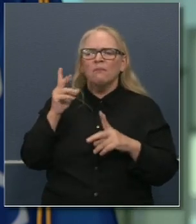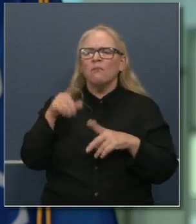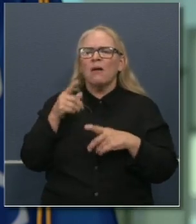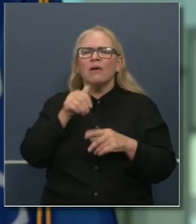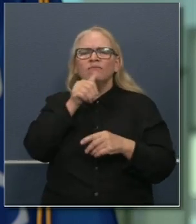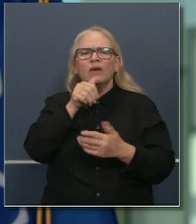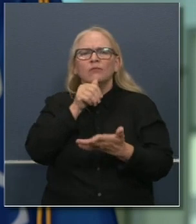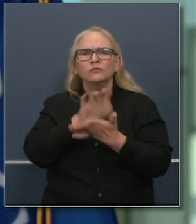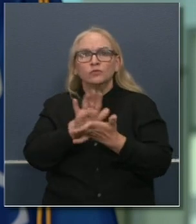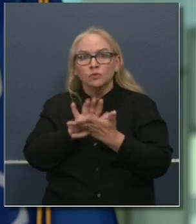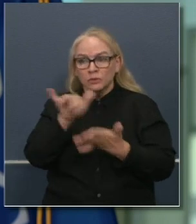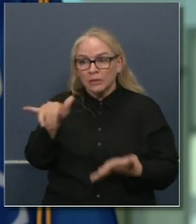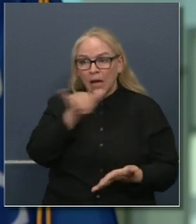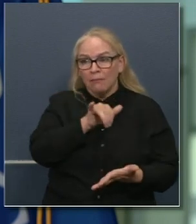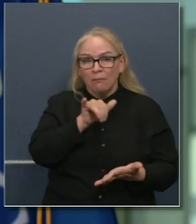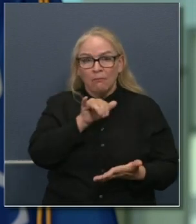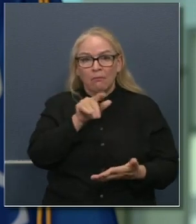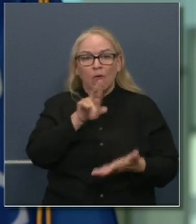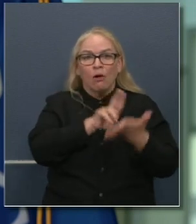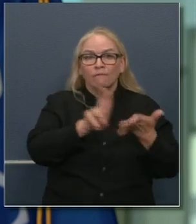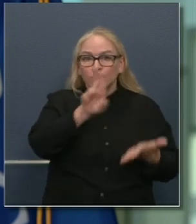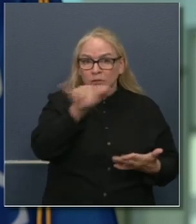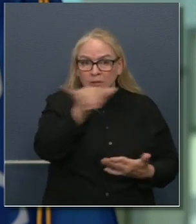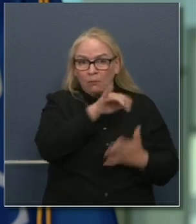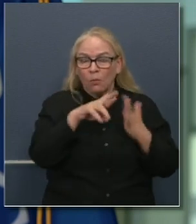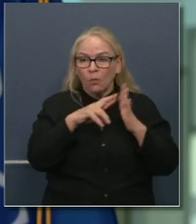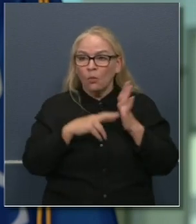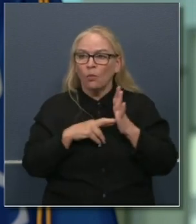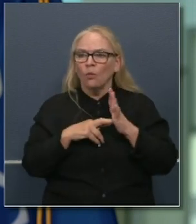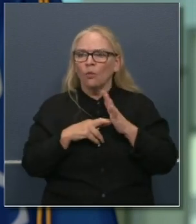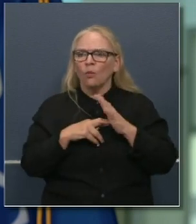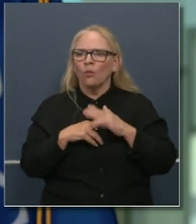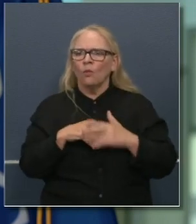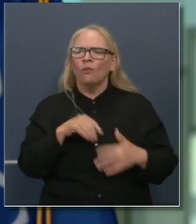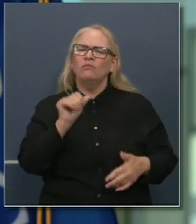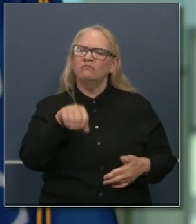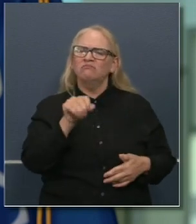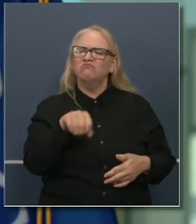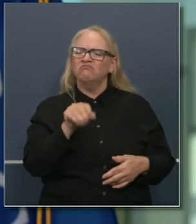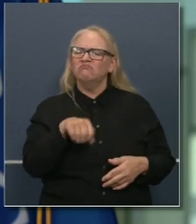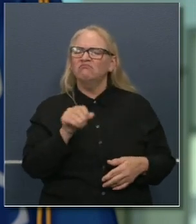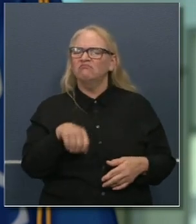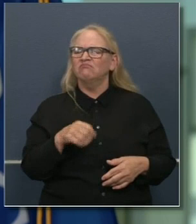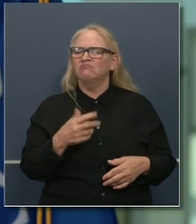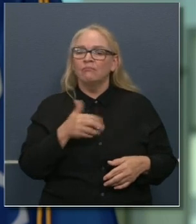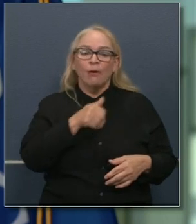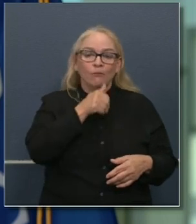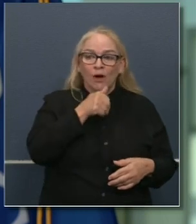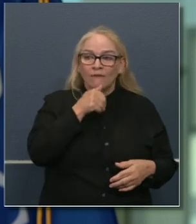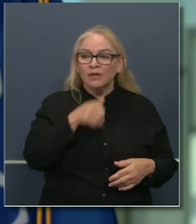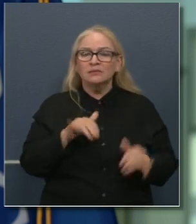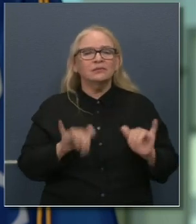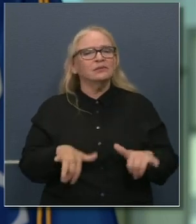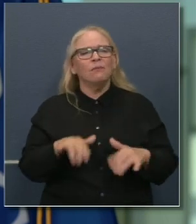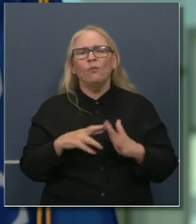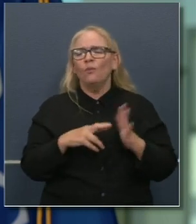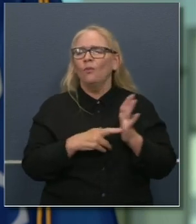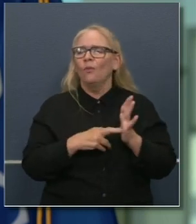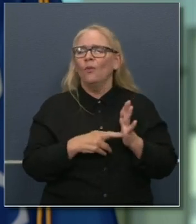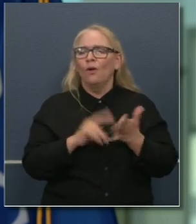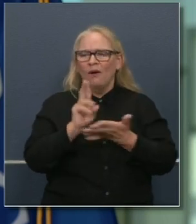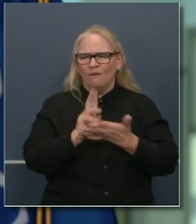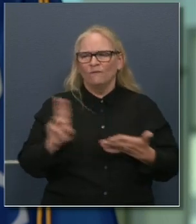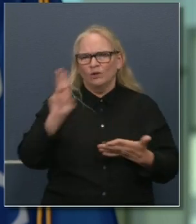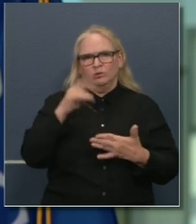private, university guidelines we are working on. Basically done. I'm socializing between us with the